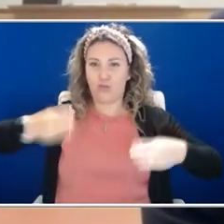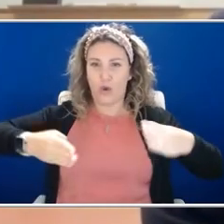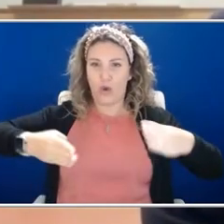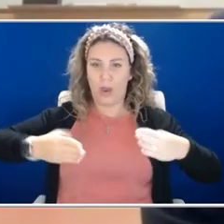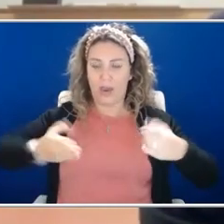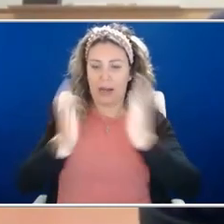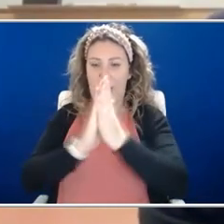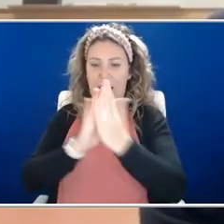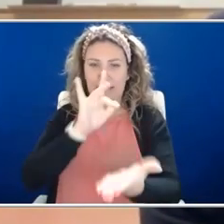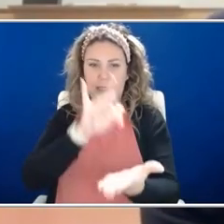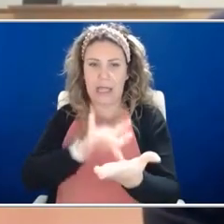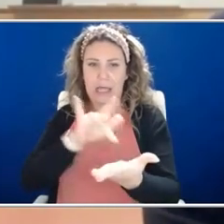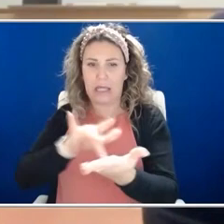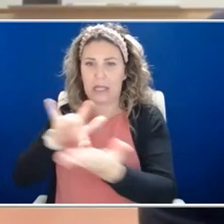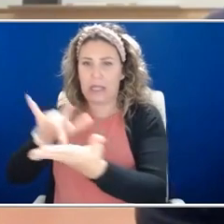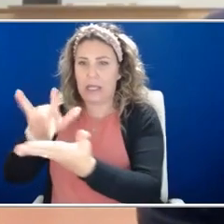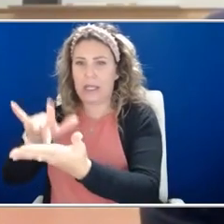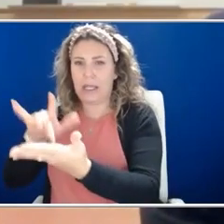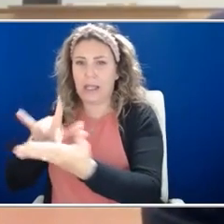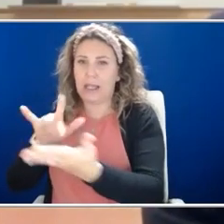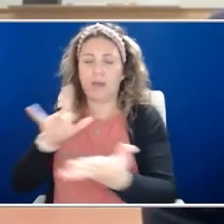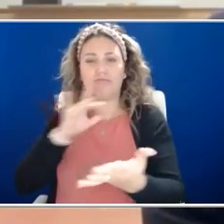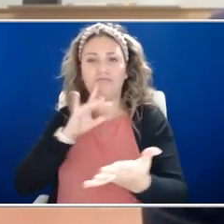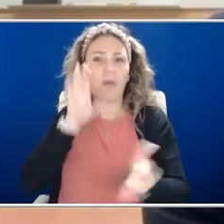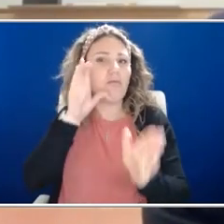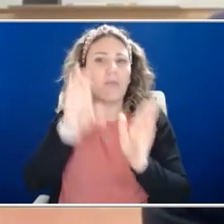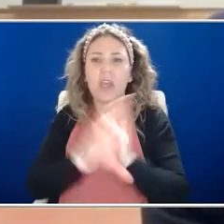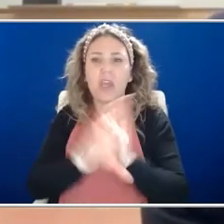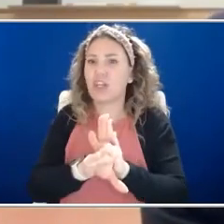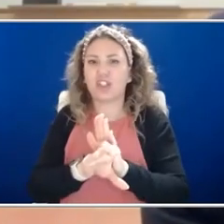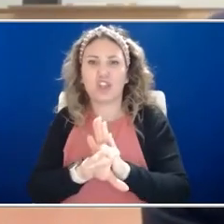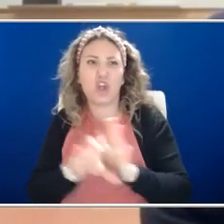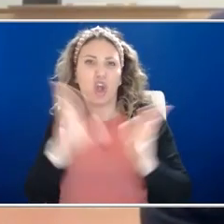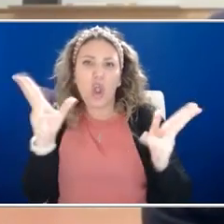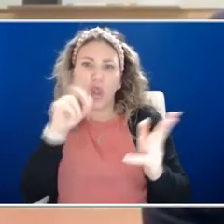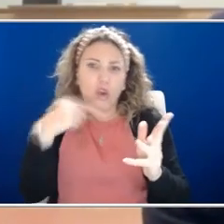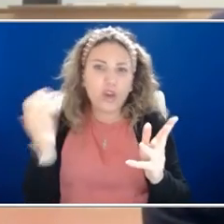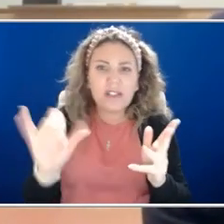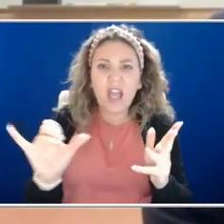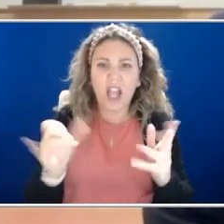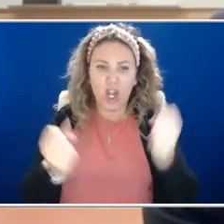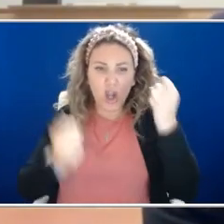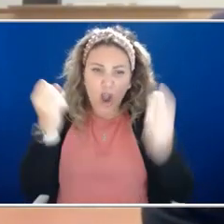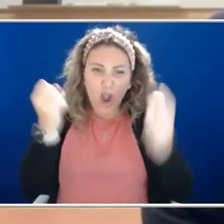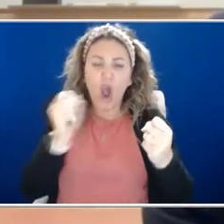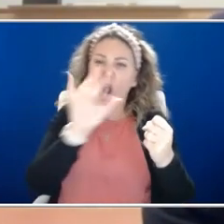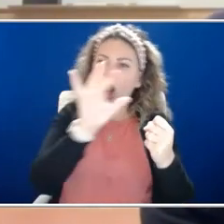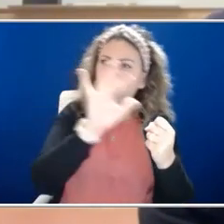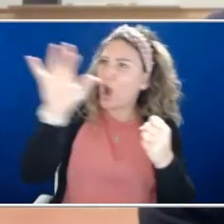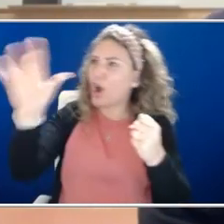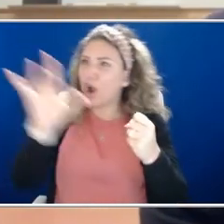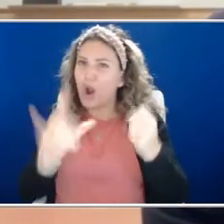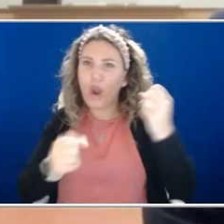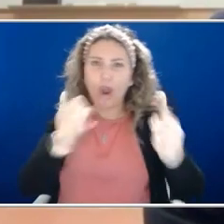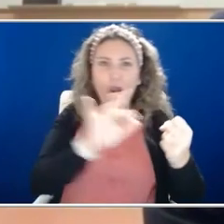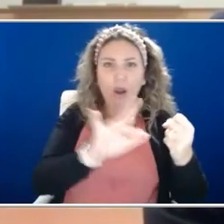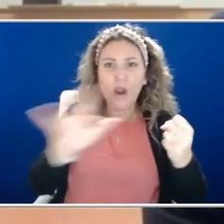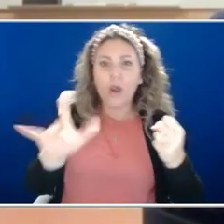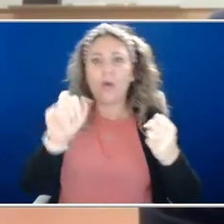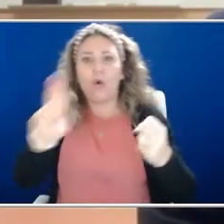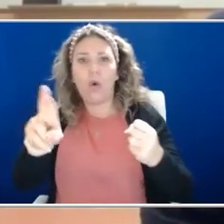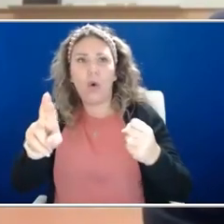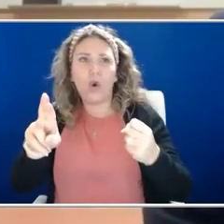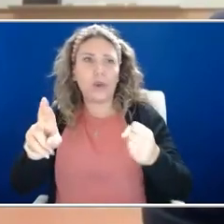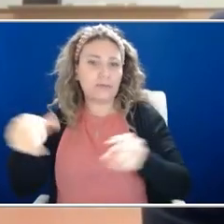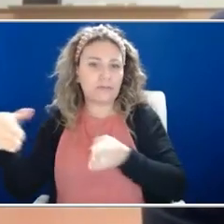click on, you know, a mosaic of picture to say, okay, what does it look like, a car or a sidewalk? And you